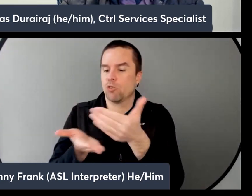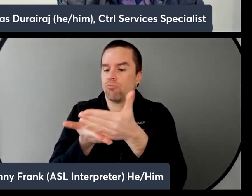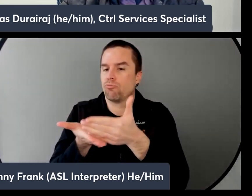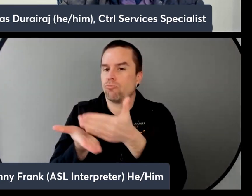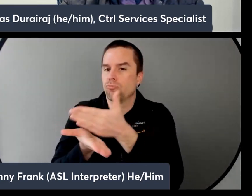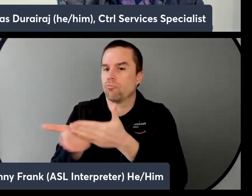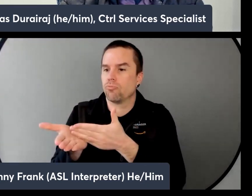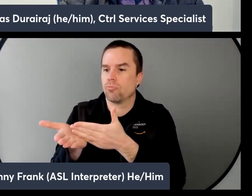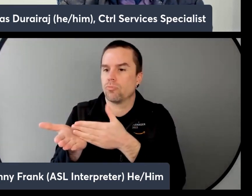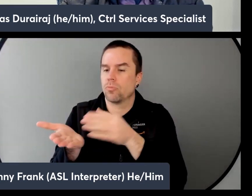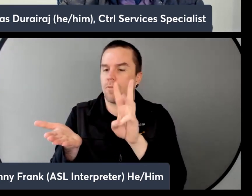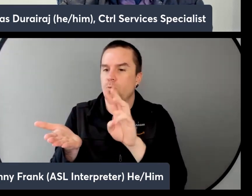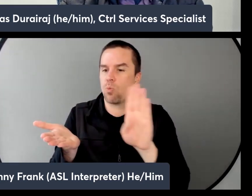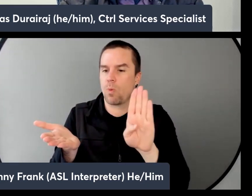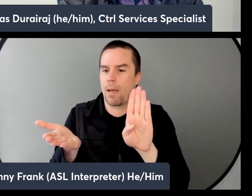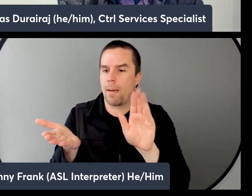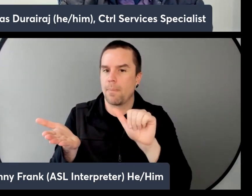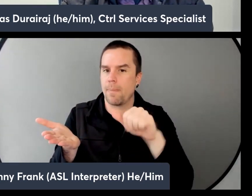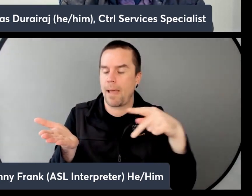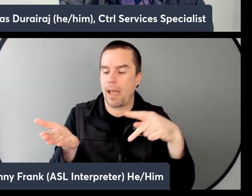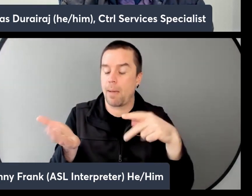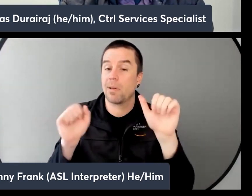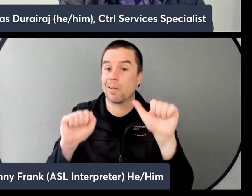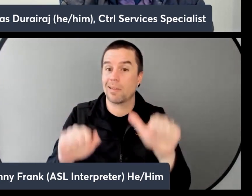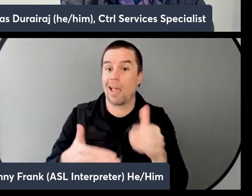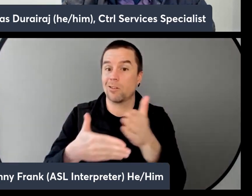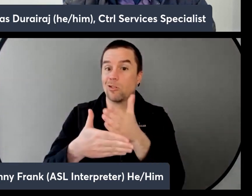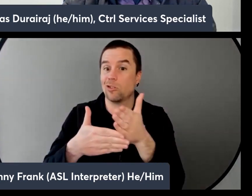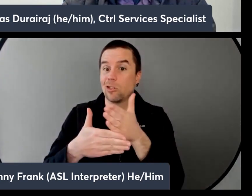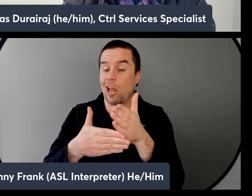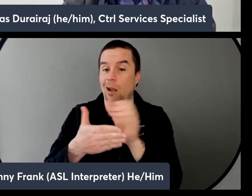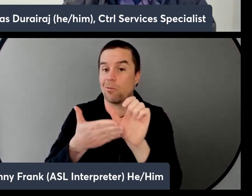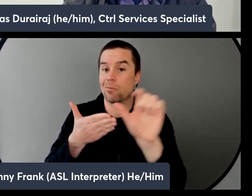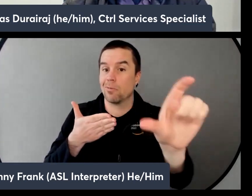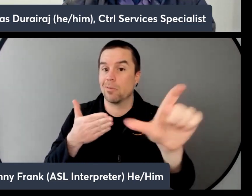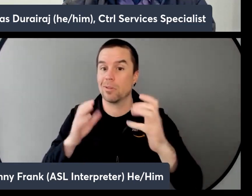web application is going to be shared with the customer.